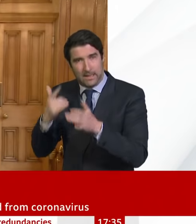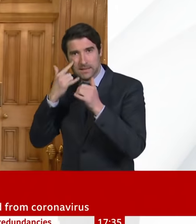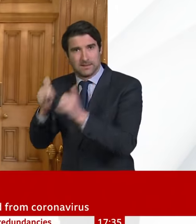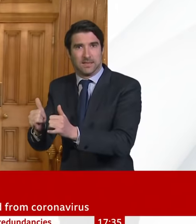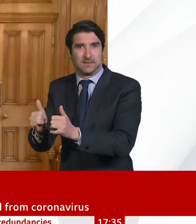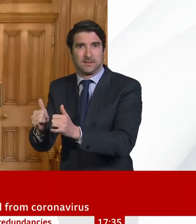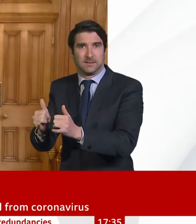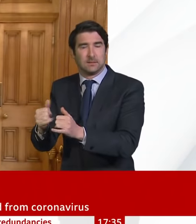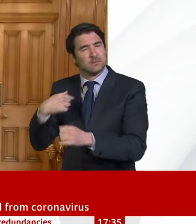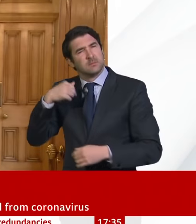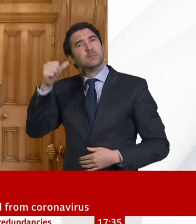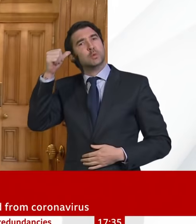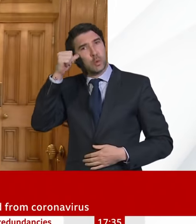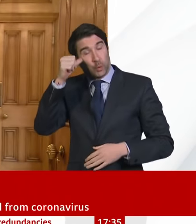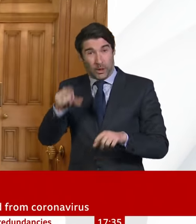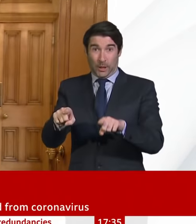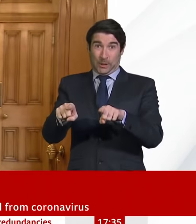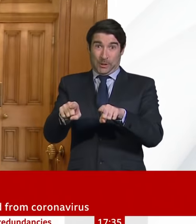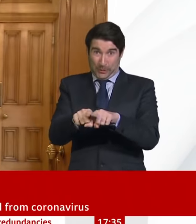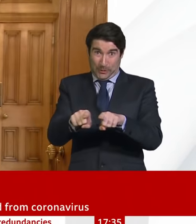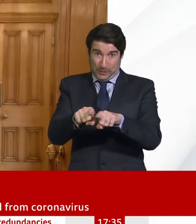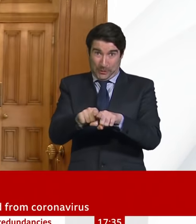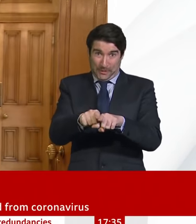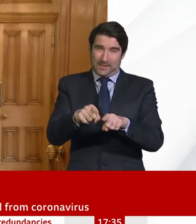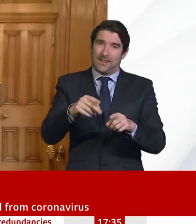could roll out this access for the first time.